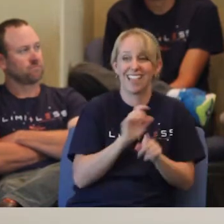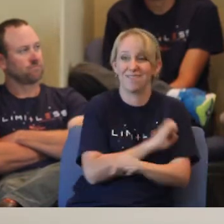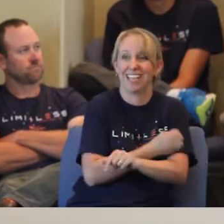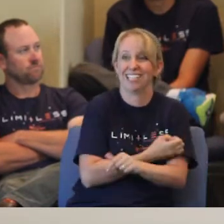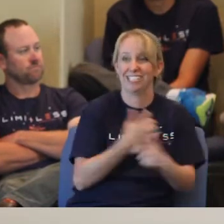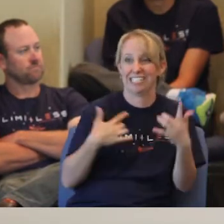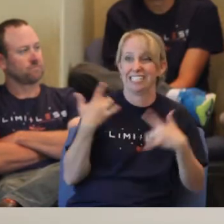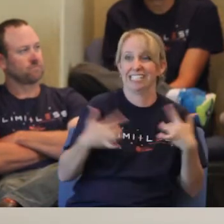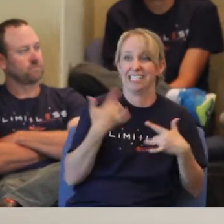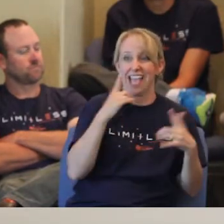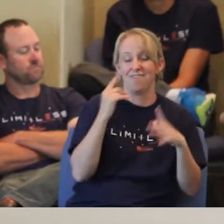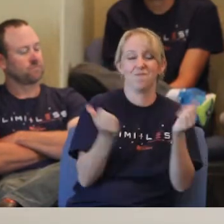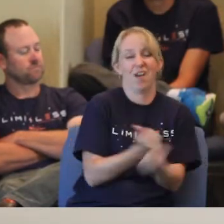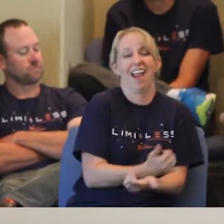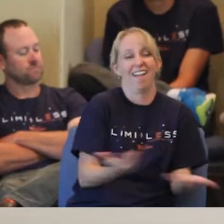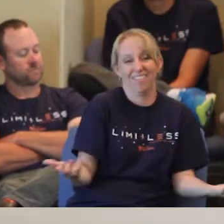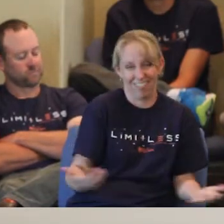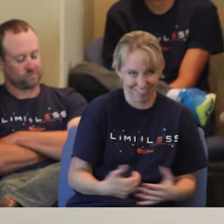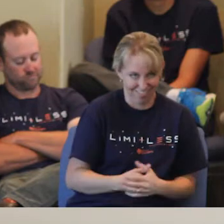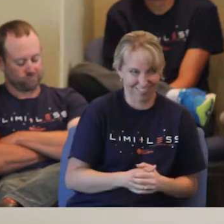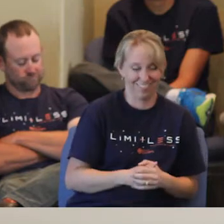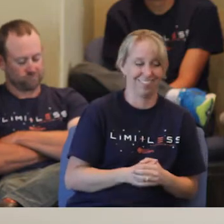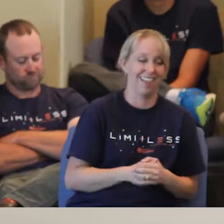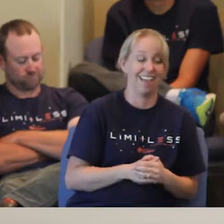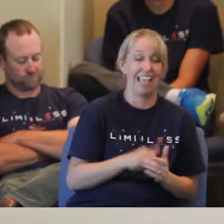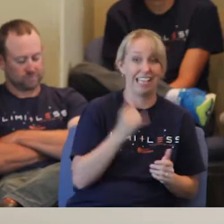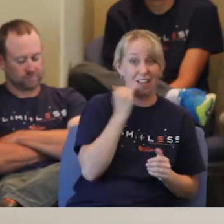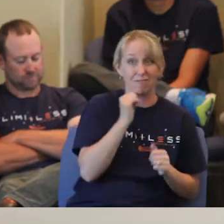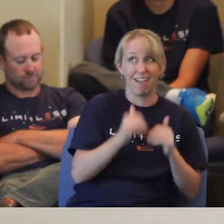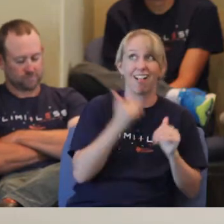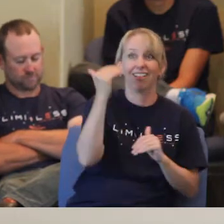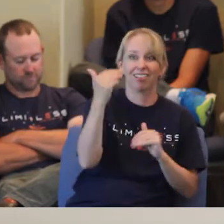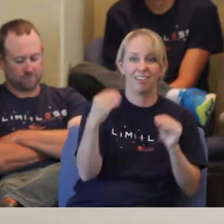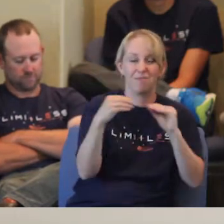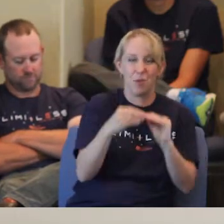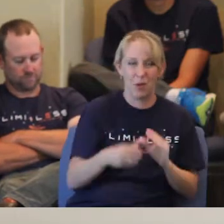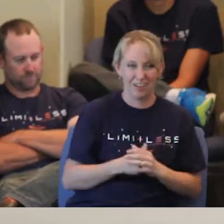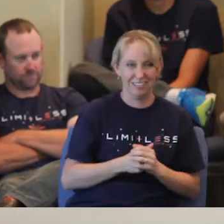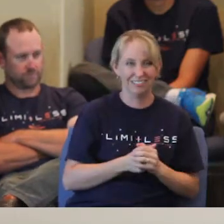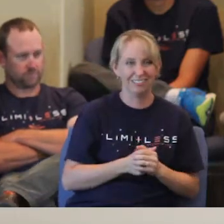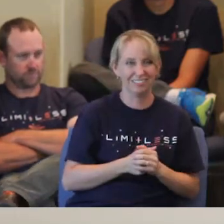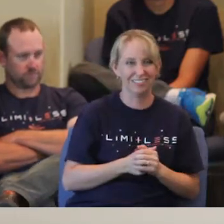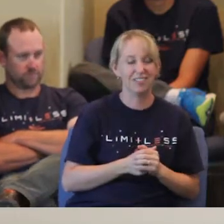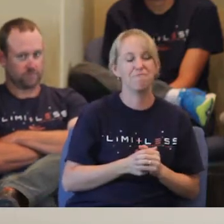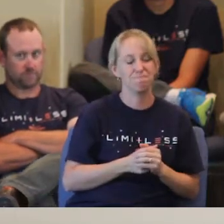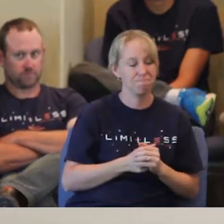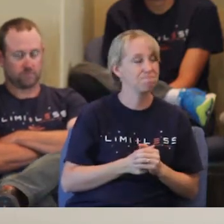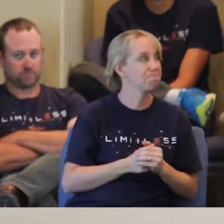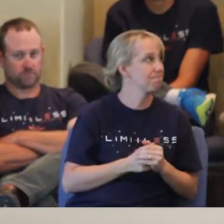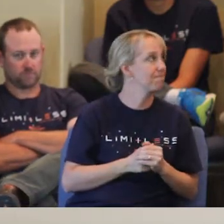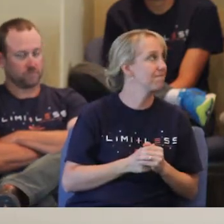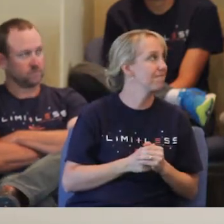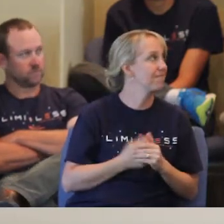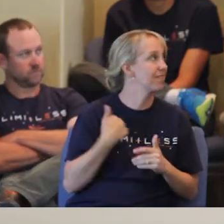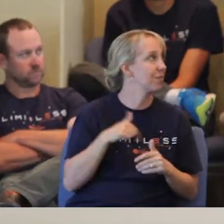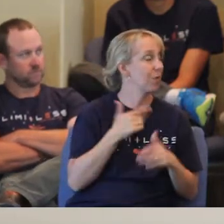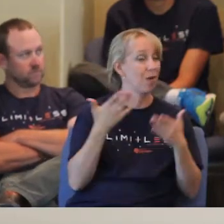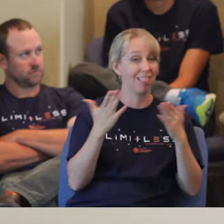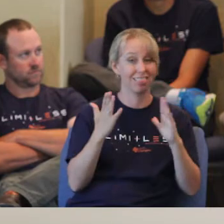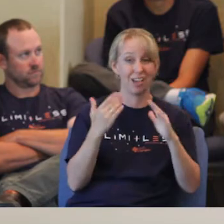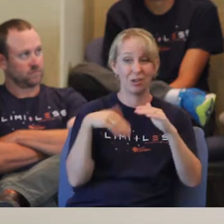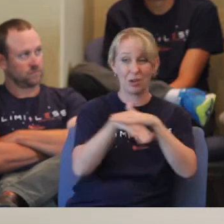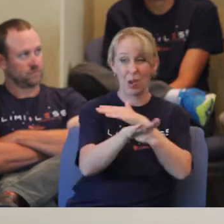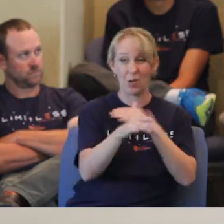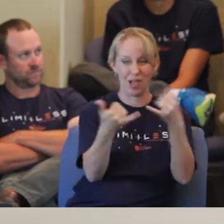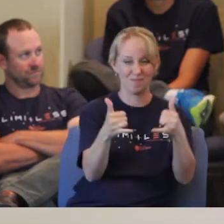for everything, if not more. So we were allowed to go inside and play Xbox with